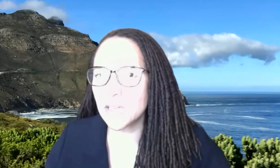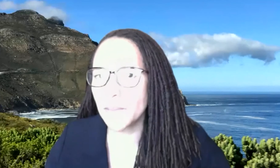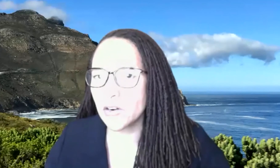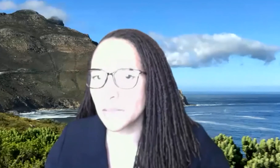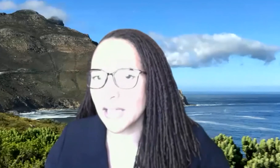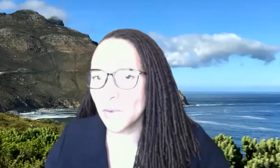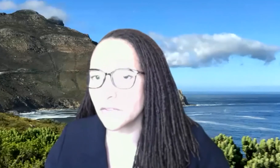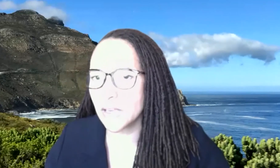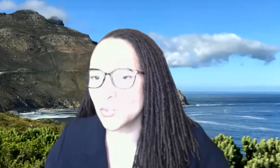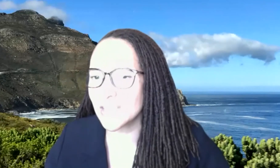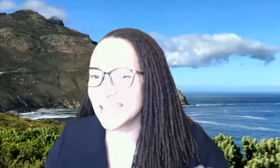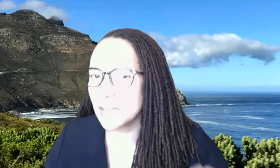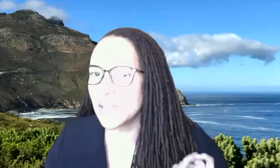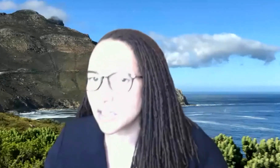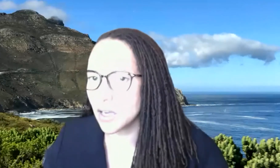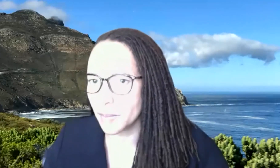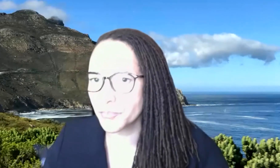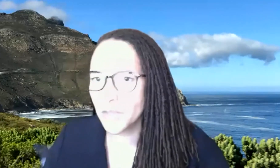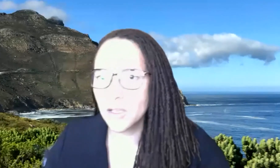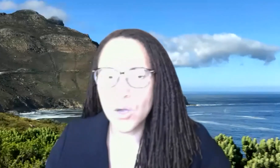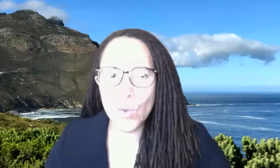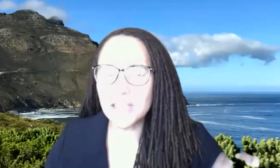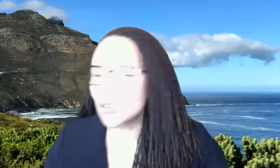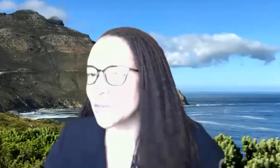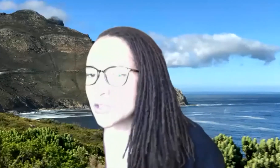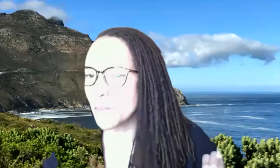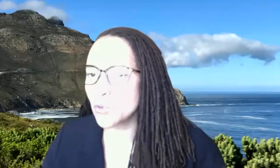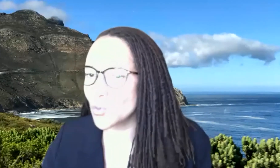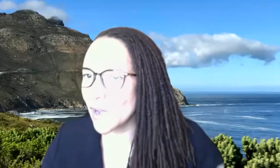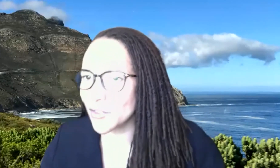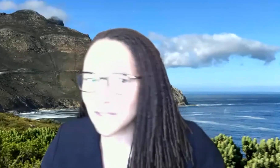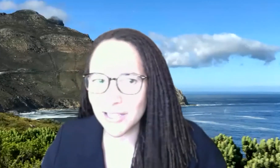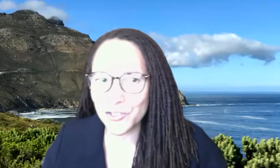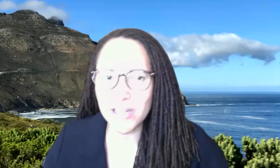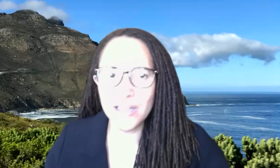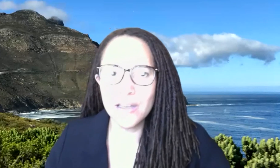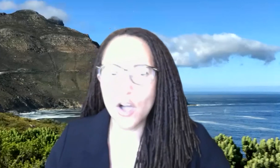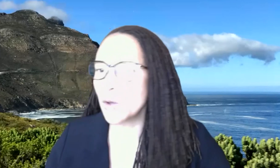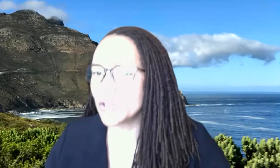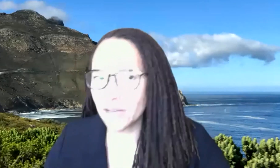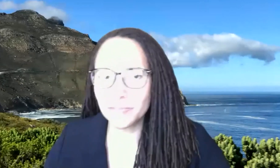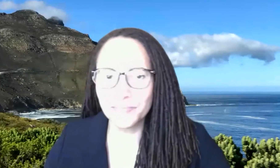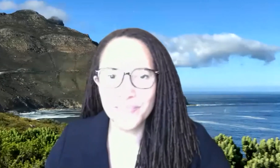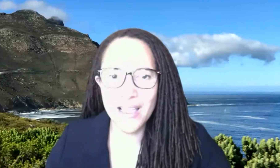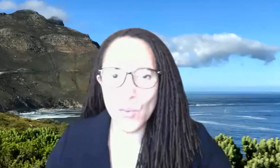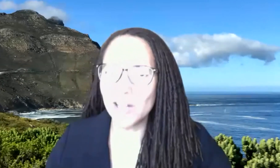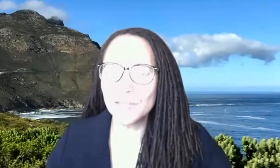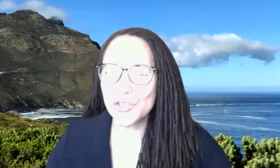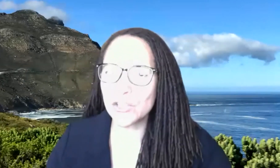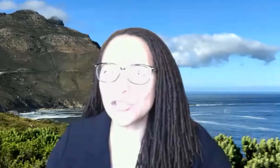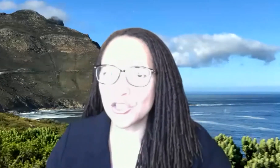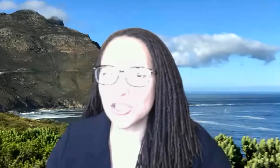when comparing Black and white families with the same income. What has contributed the most to wealth in this country? Home ownership.